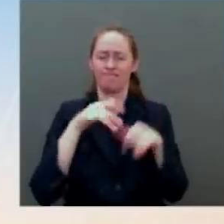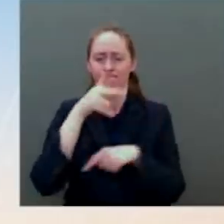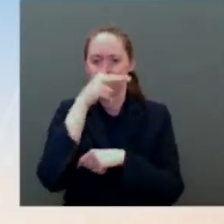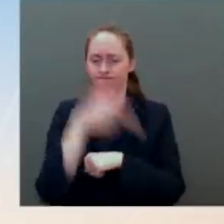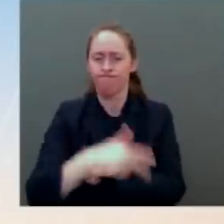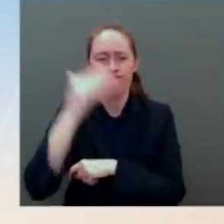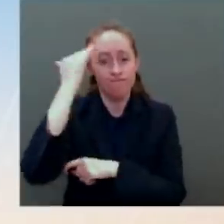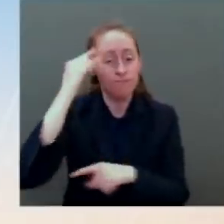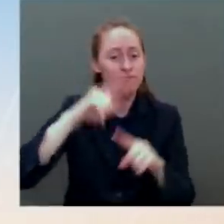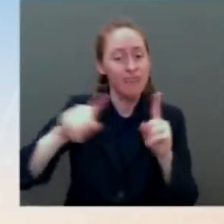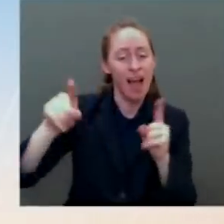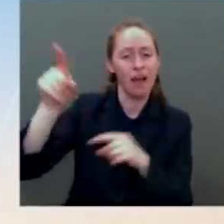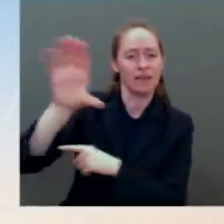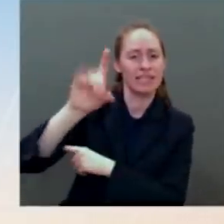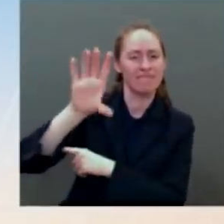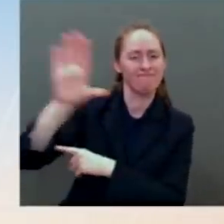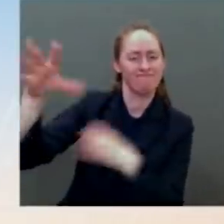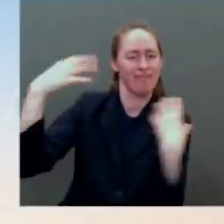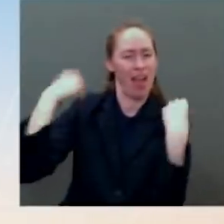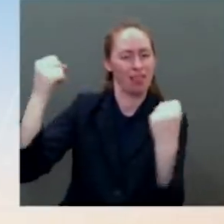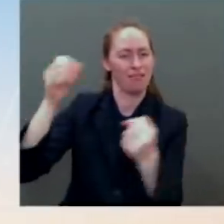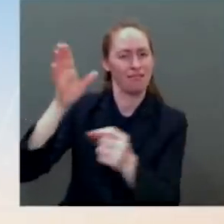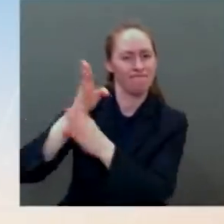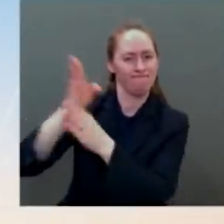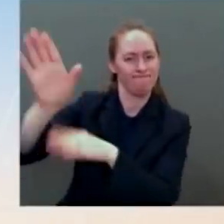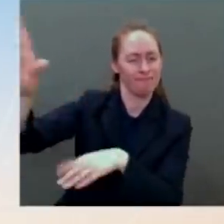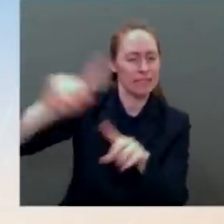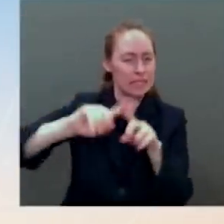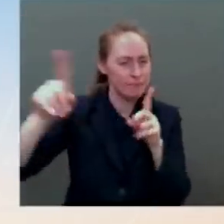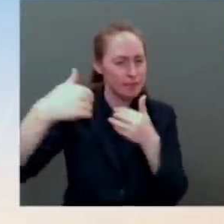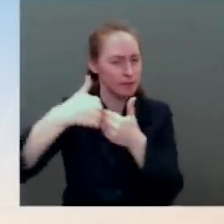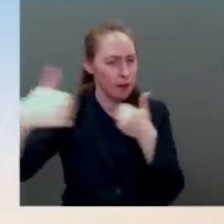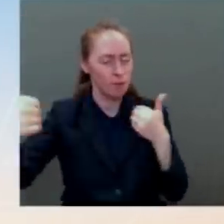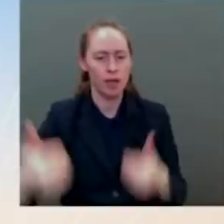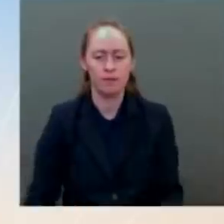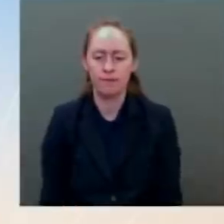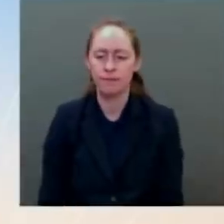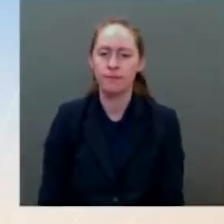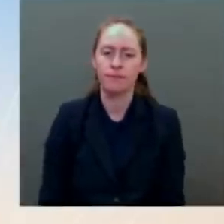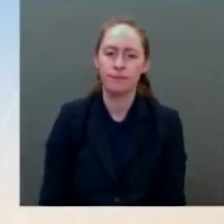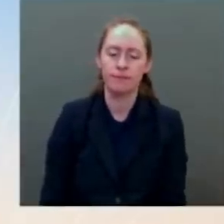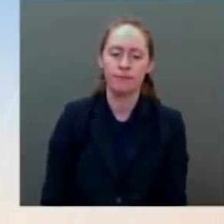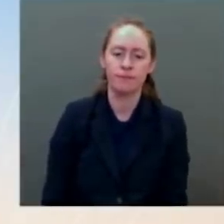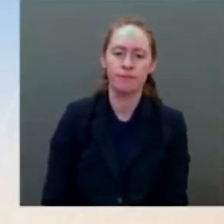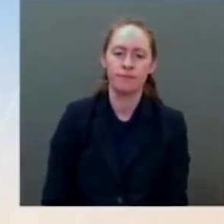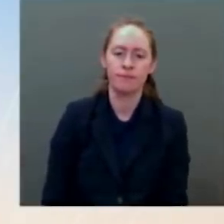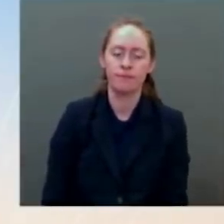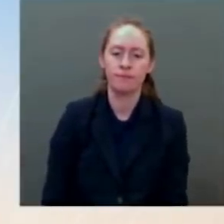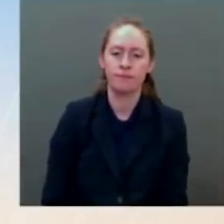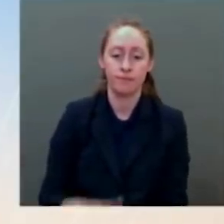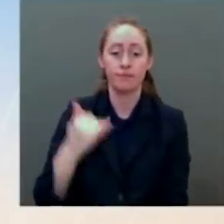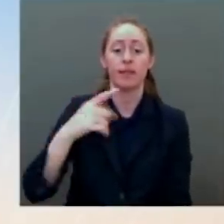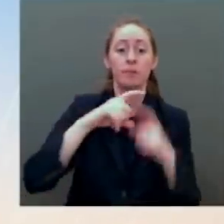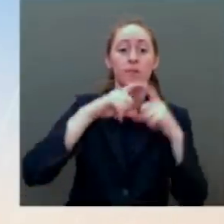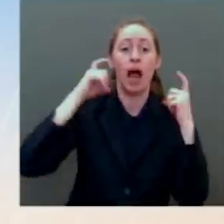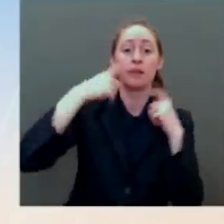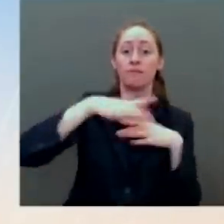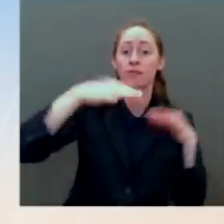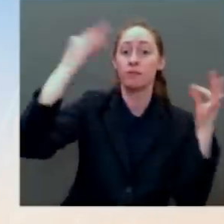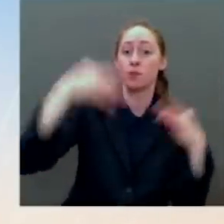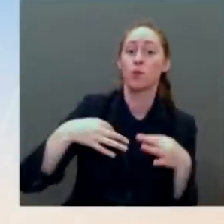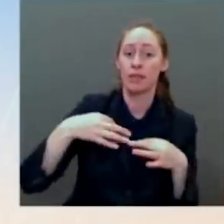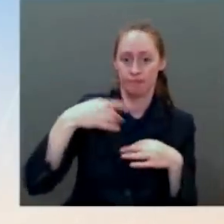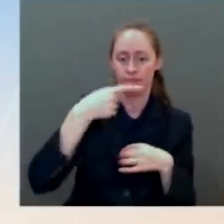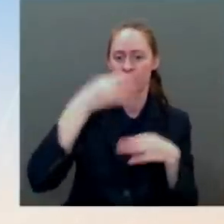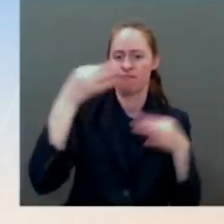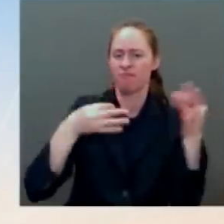You said about this mass ruling out of a federal court in Florida that it's a disappointing decision, and you say you continue to recommend that people